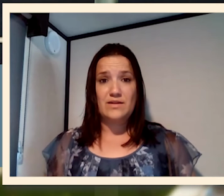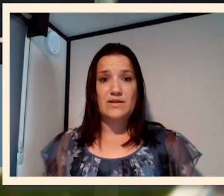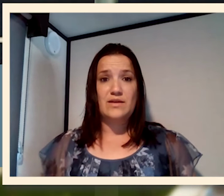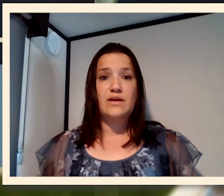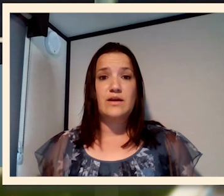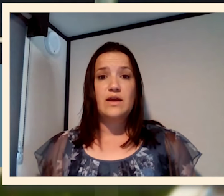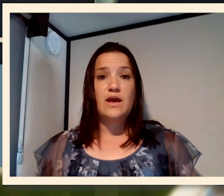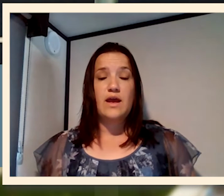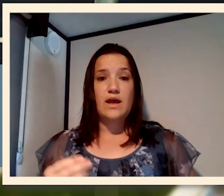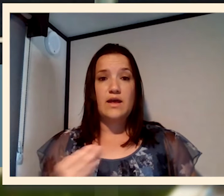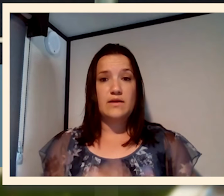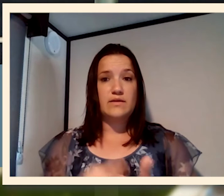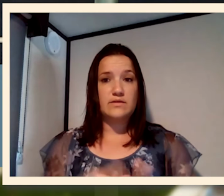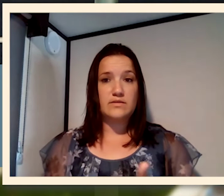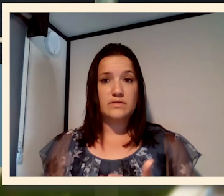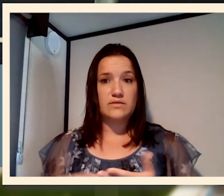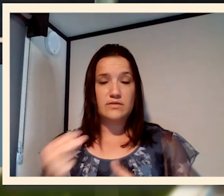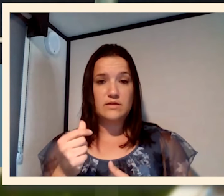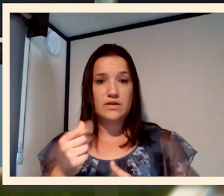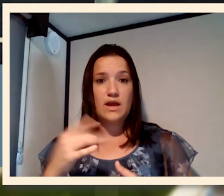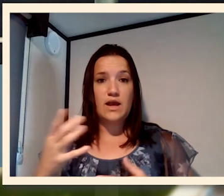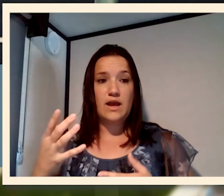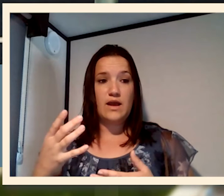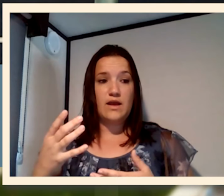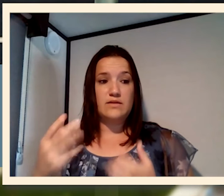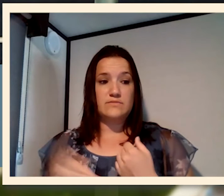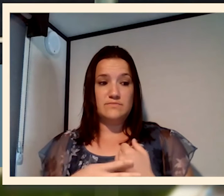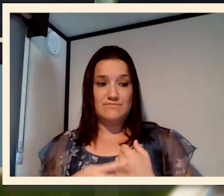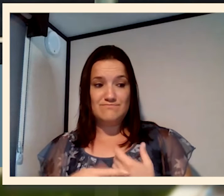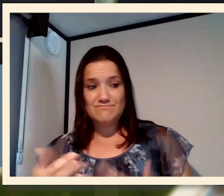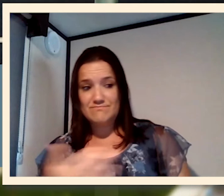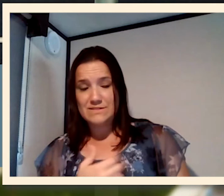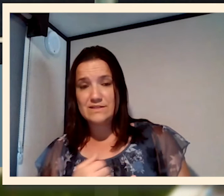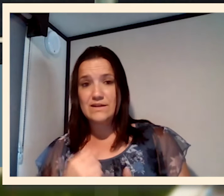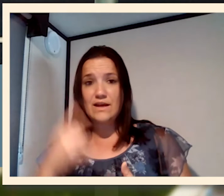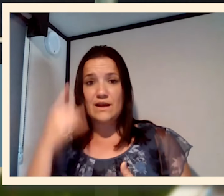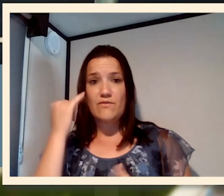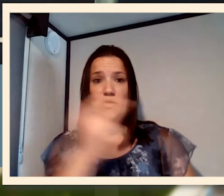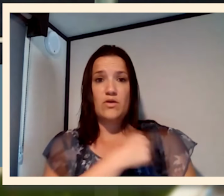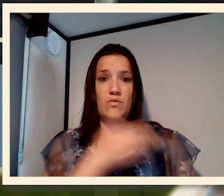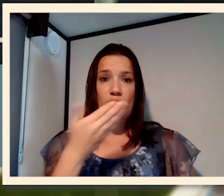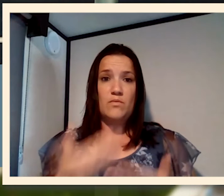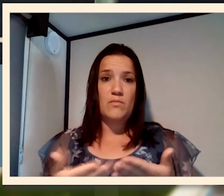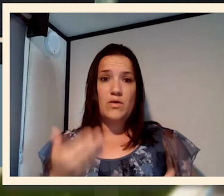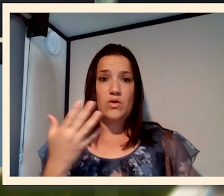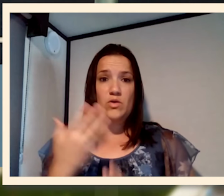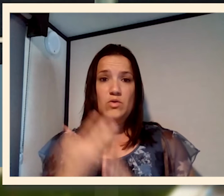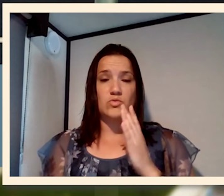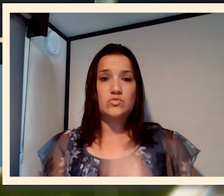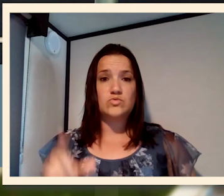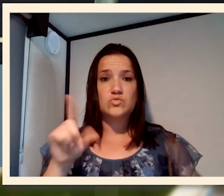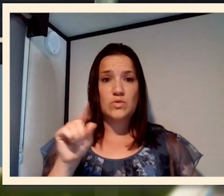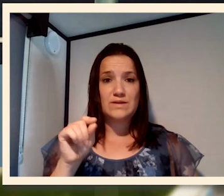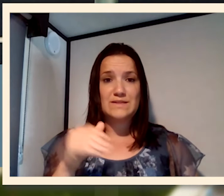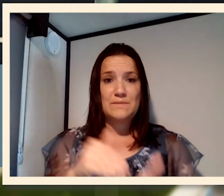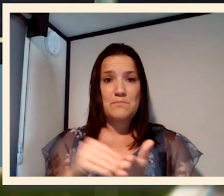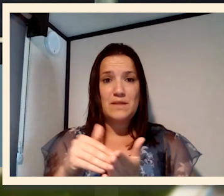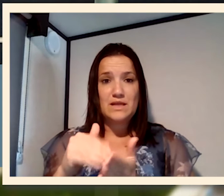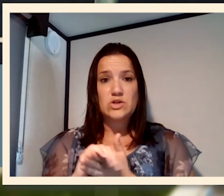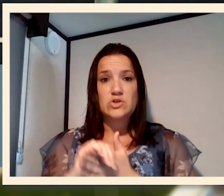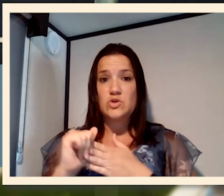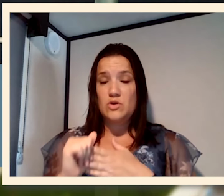in the red, and has dipped deeply into their cash reserves. And they projected that California hospitals